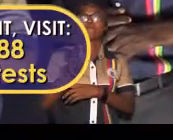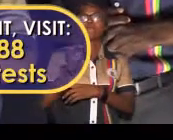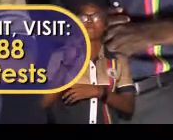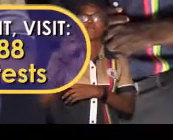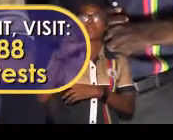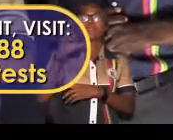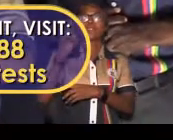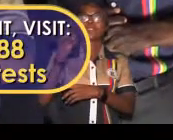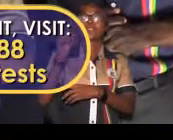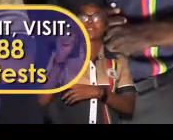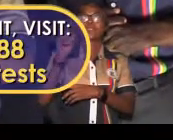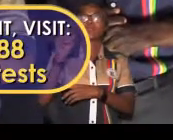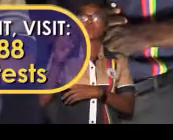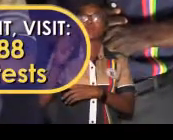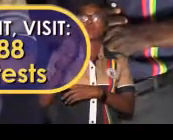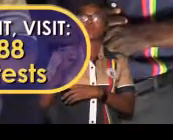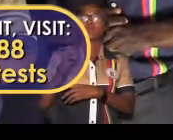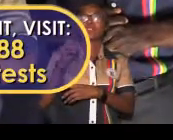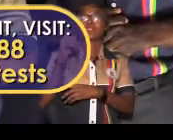bit.ly/LASUBEB